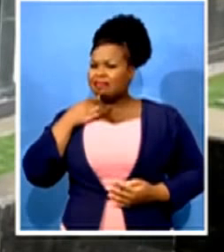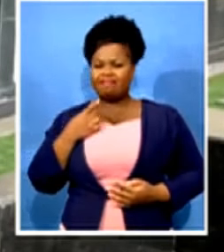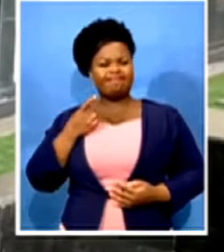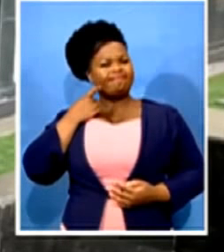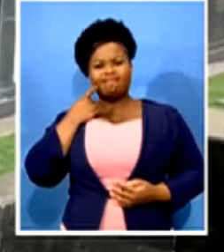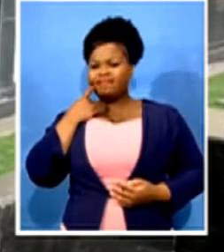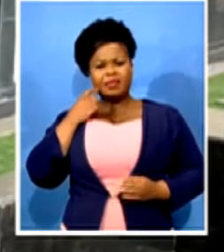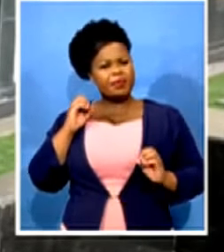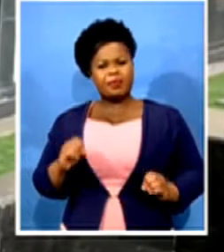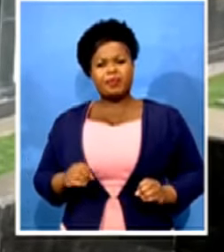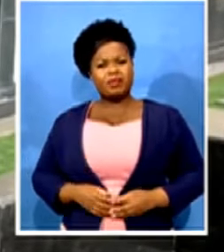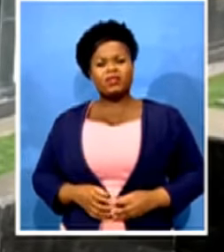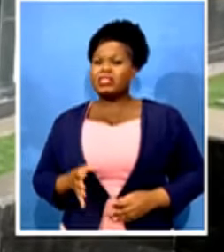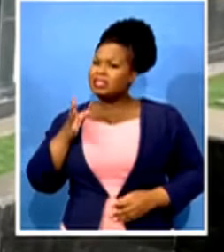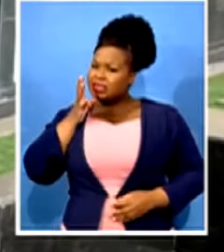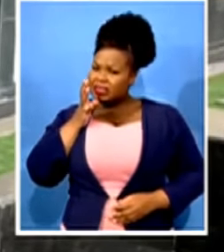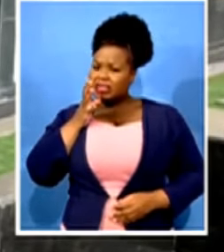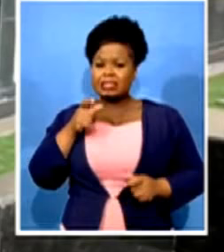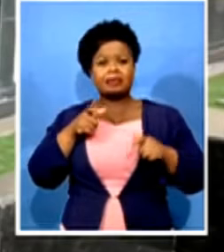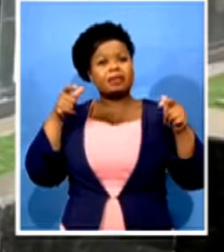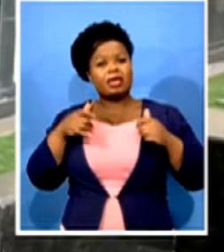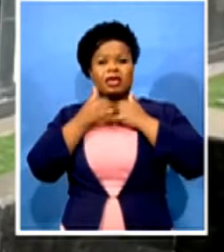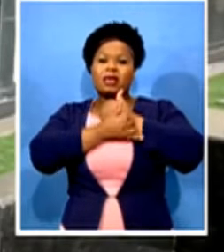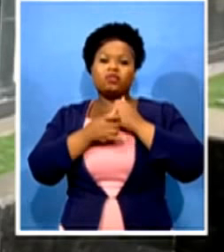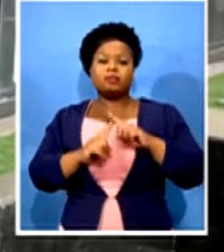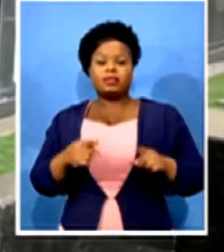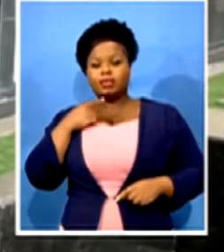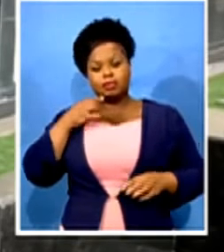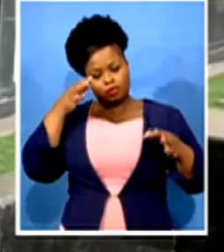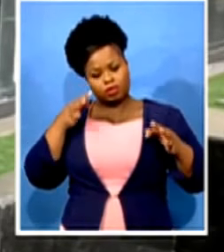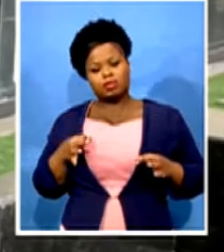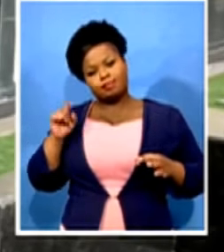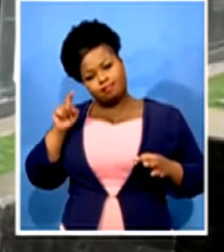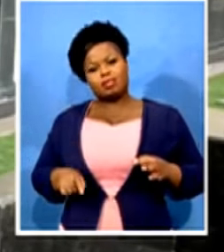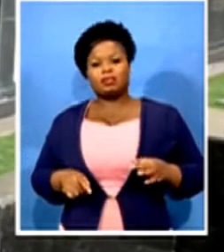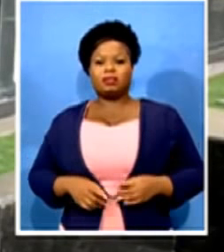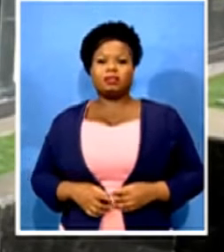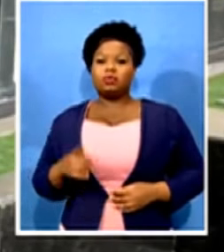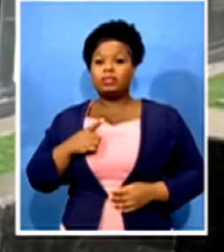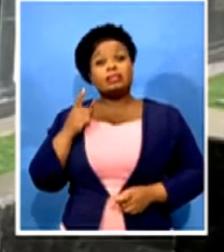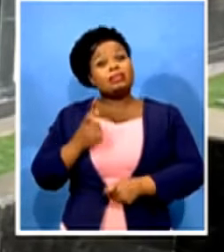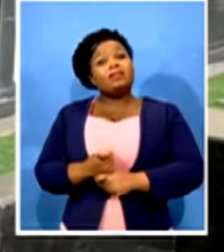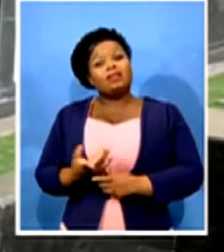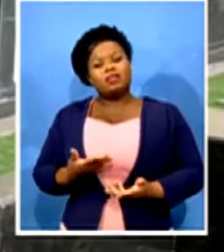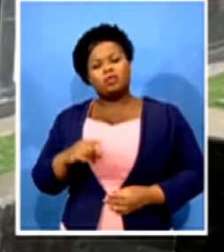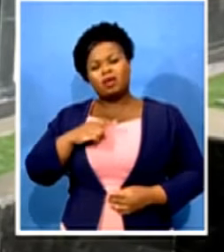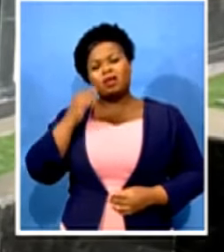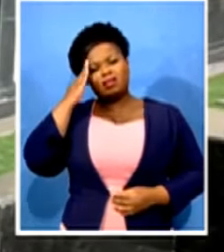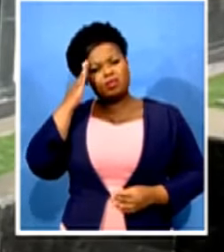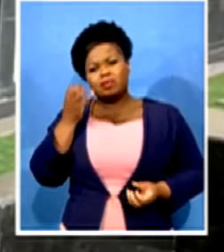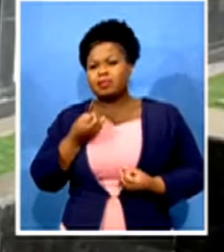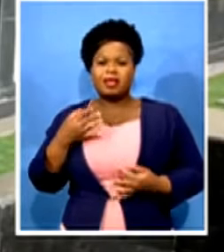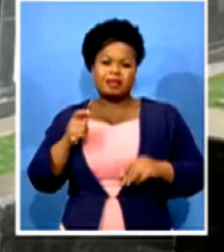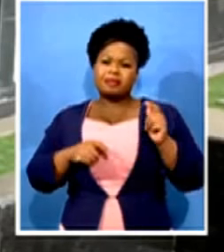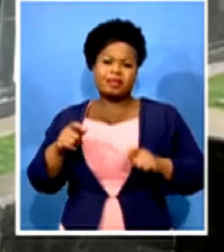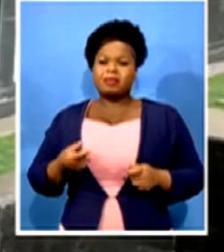country, but he said it was a decision that needed to be taken. He said it was difficult because he knows that many people lost their livelihoods, but it was for the greater